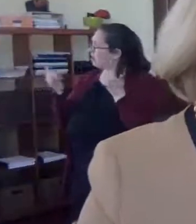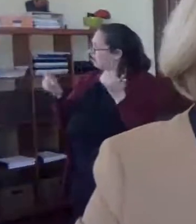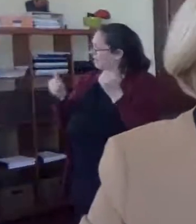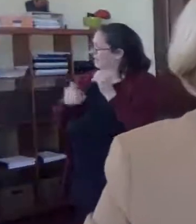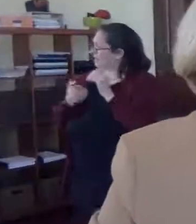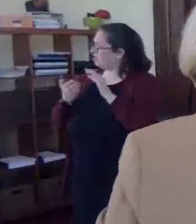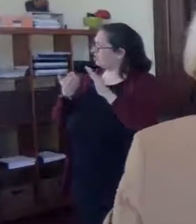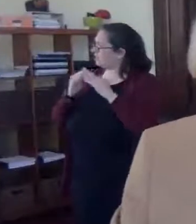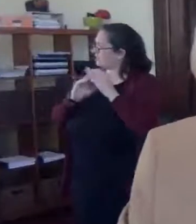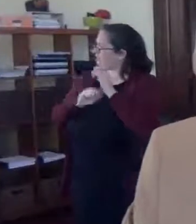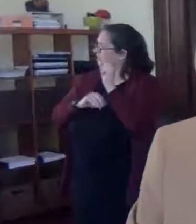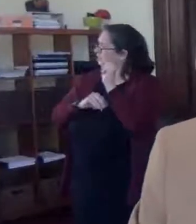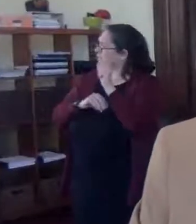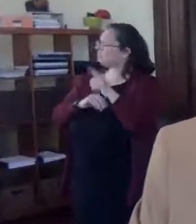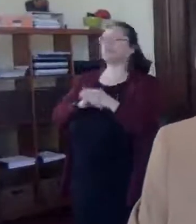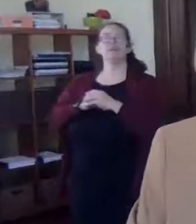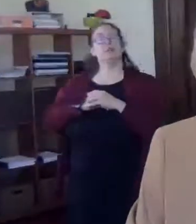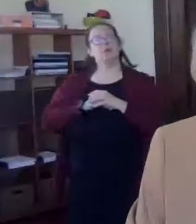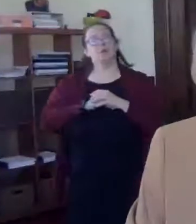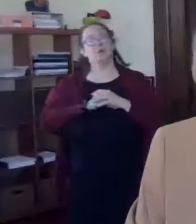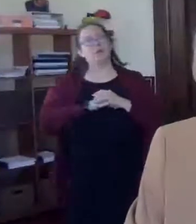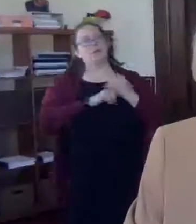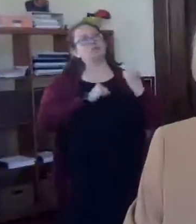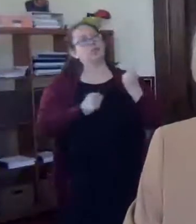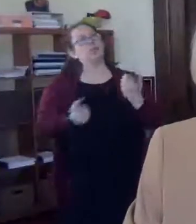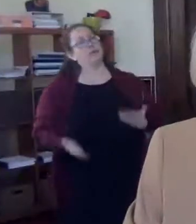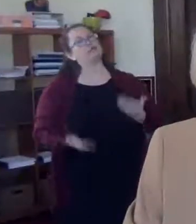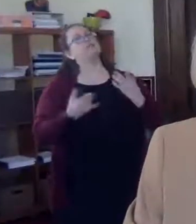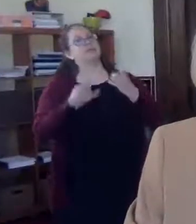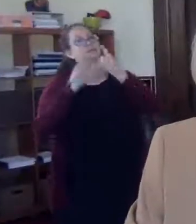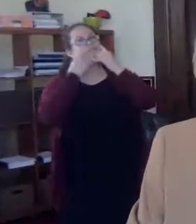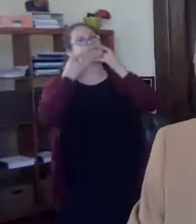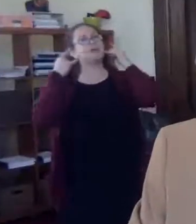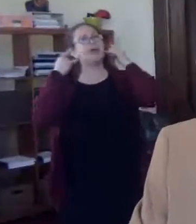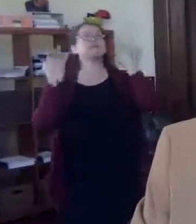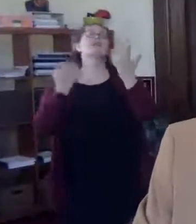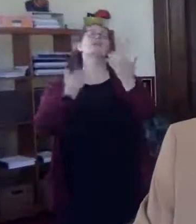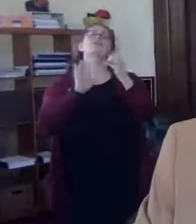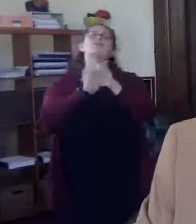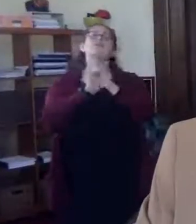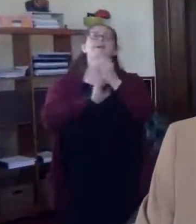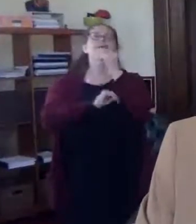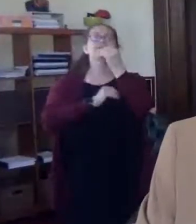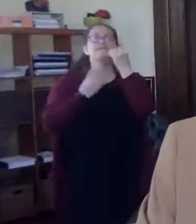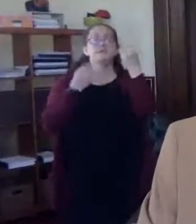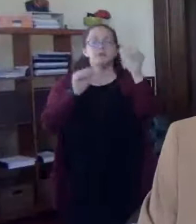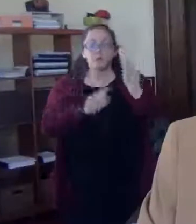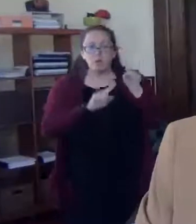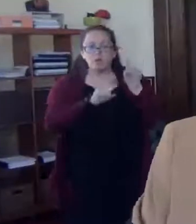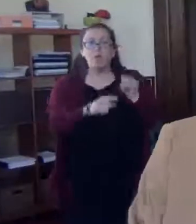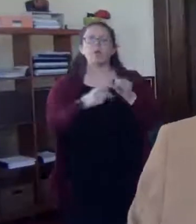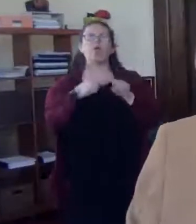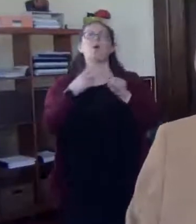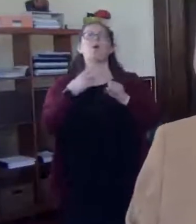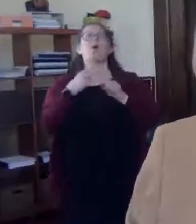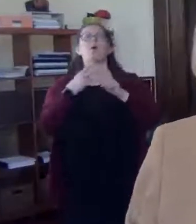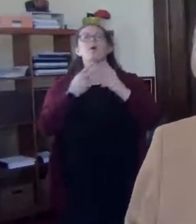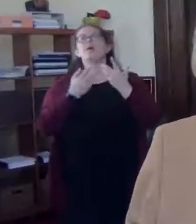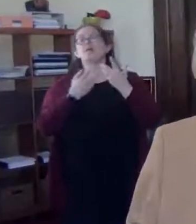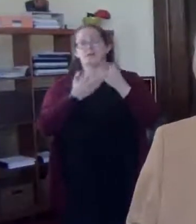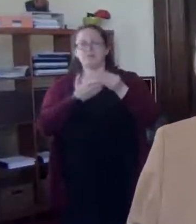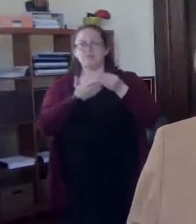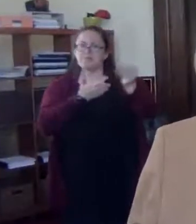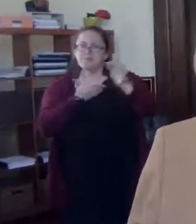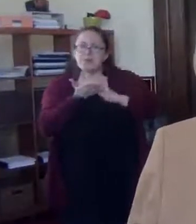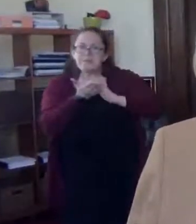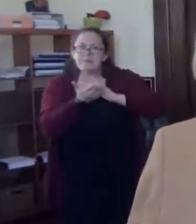city of St. Louis? They are strongly recommended. If you're going to go to the grocery store, the drugstore, anywhere where you're around